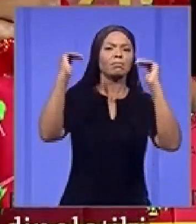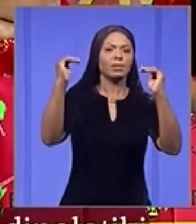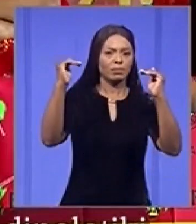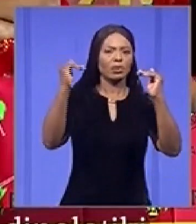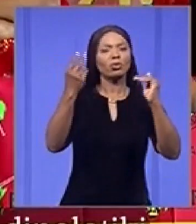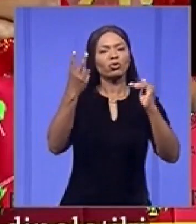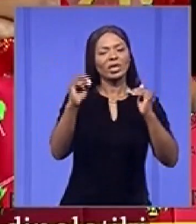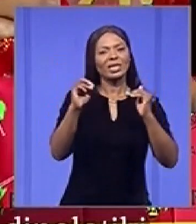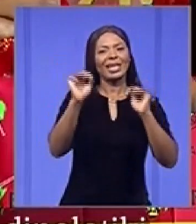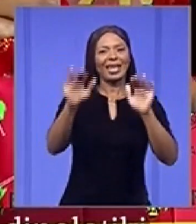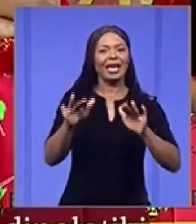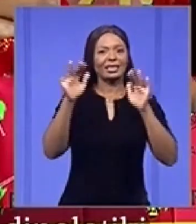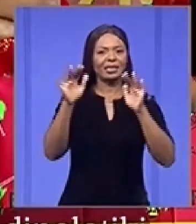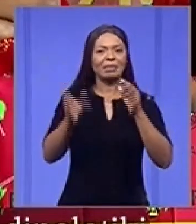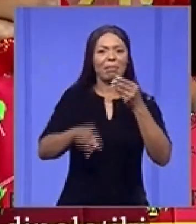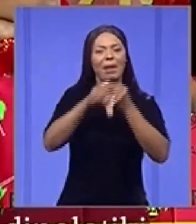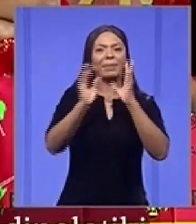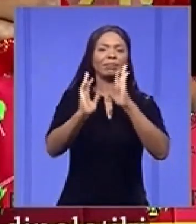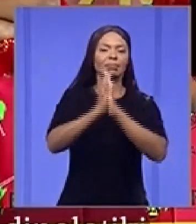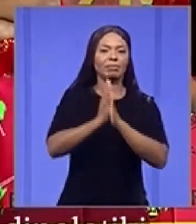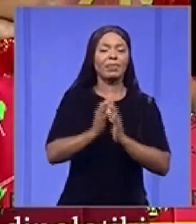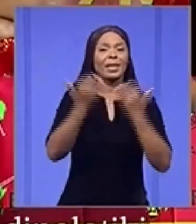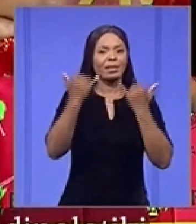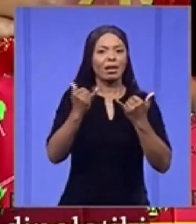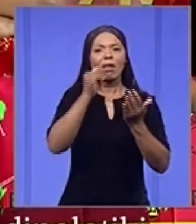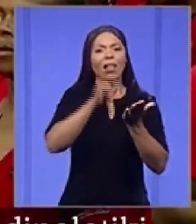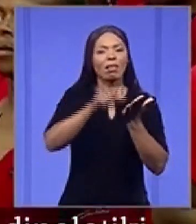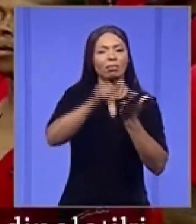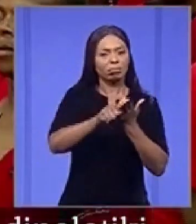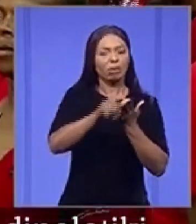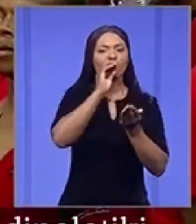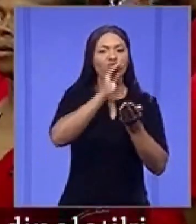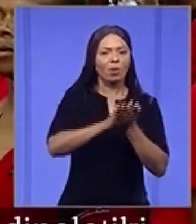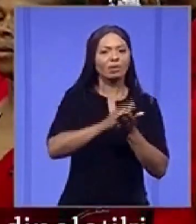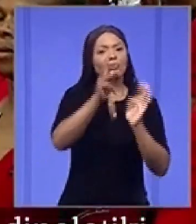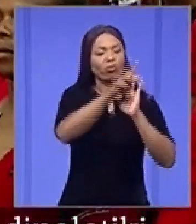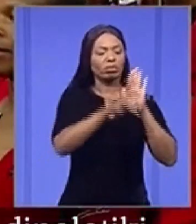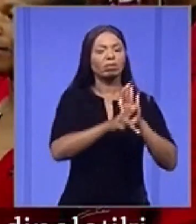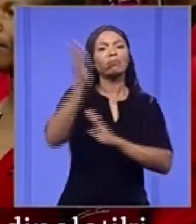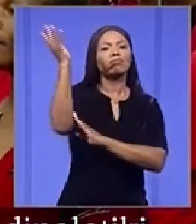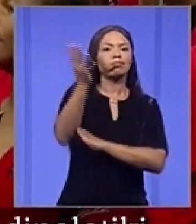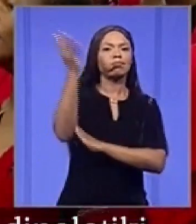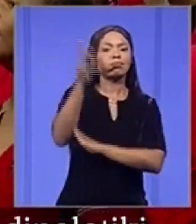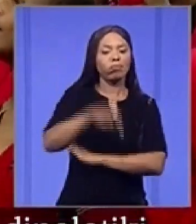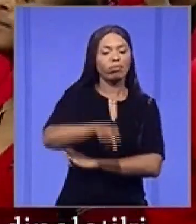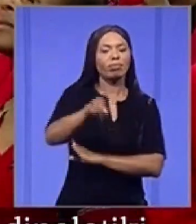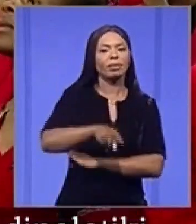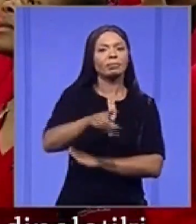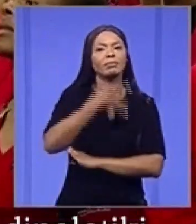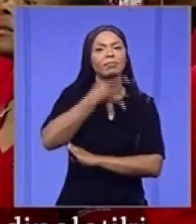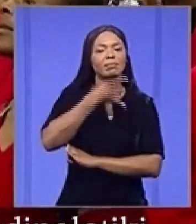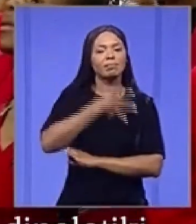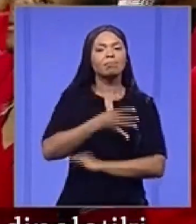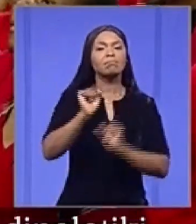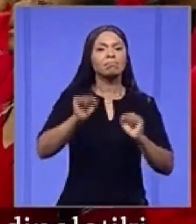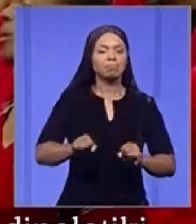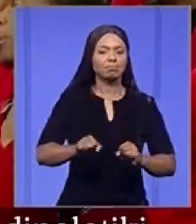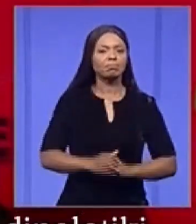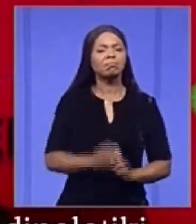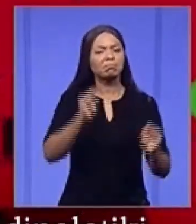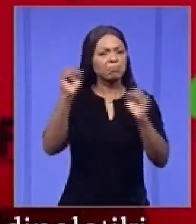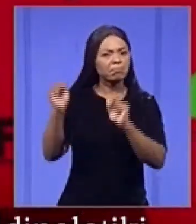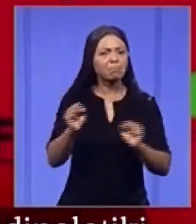2019 jaanong le tlhoma maitlamo a lone a ditlhopho ka la matlhatso e leng tiragalo e tla neelang badiredi ba yone taelo ya se se